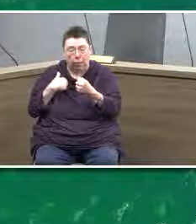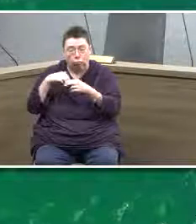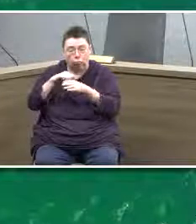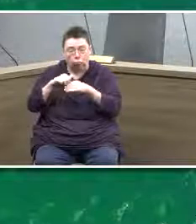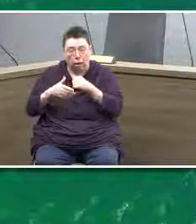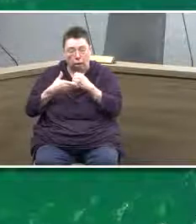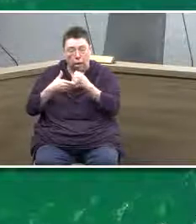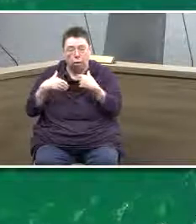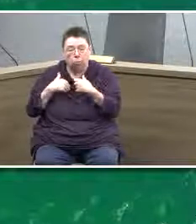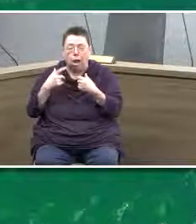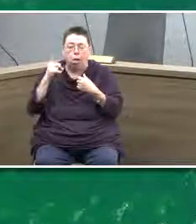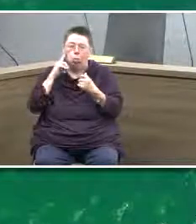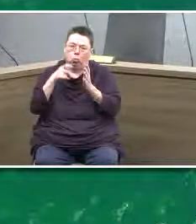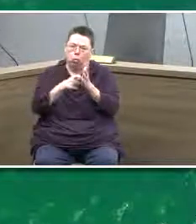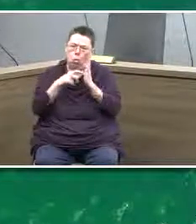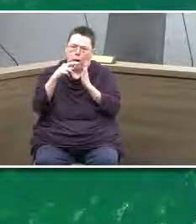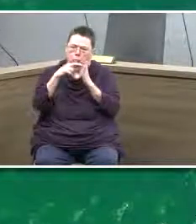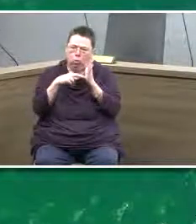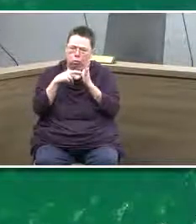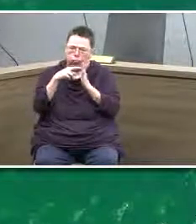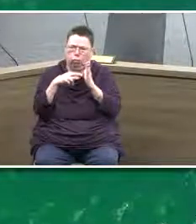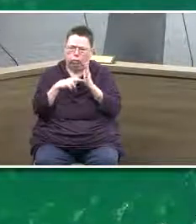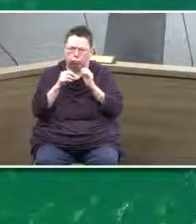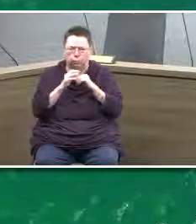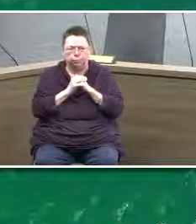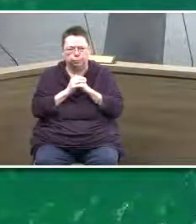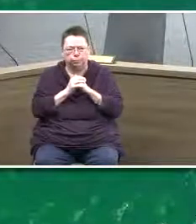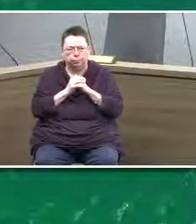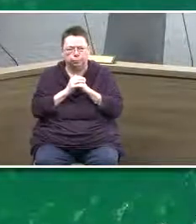to registration requirements.